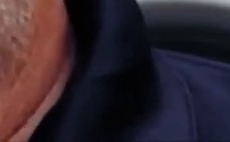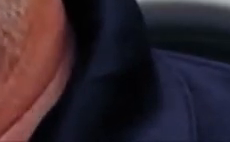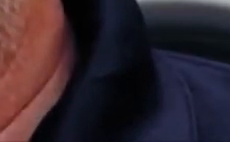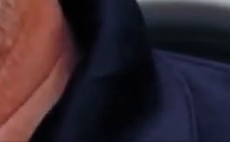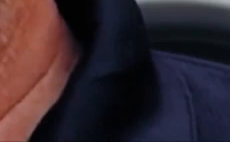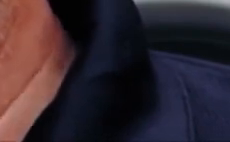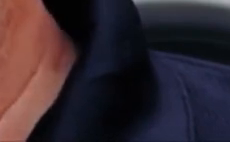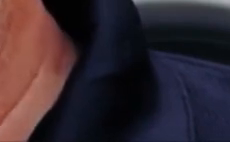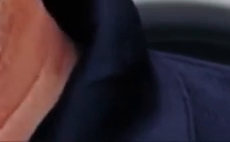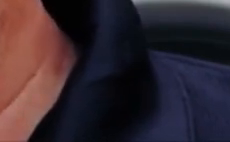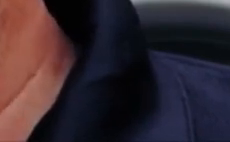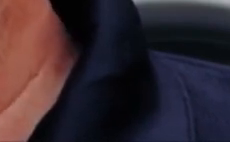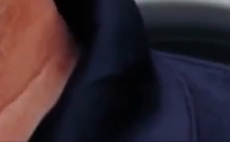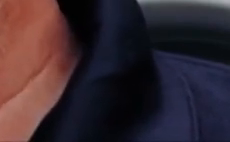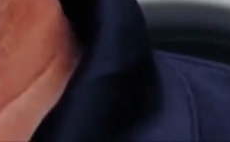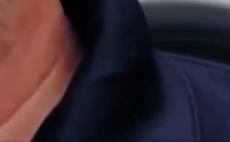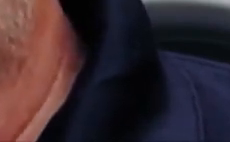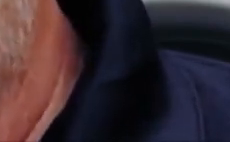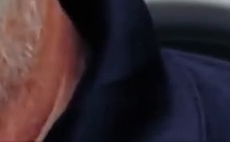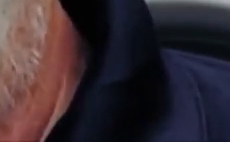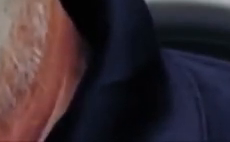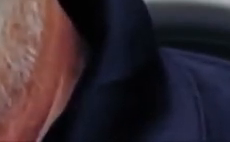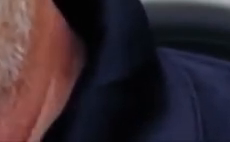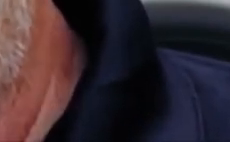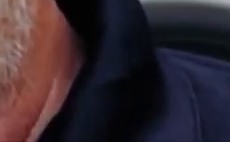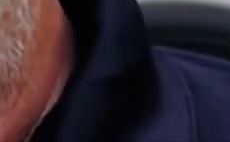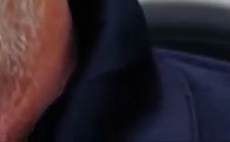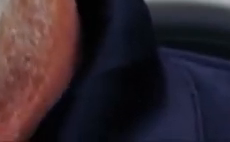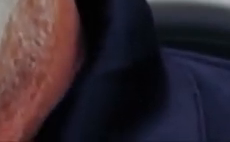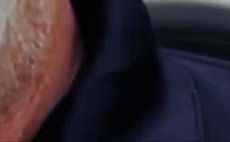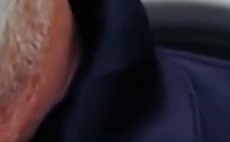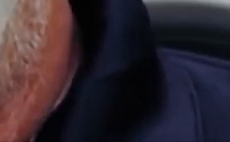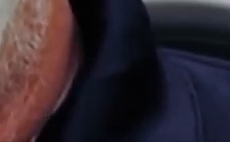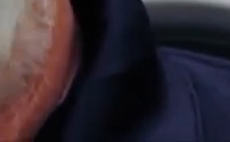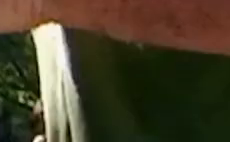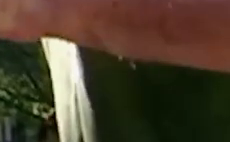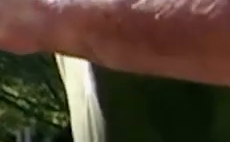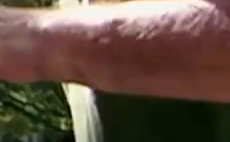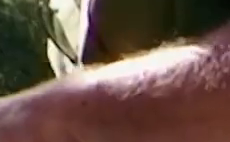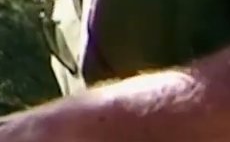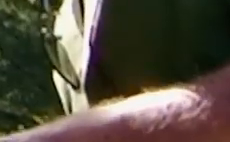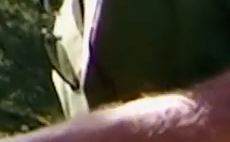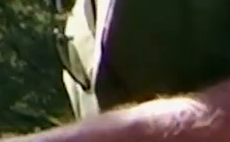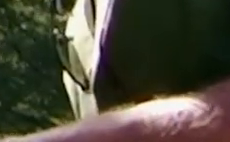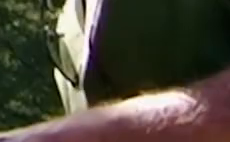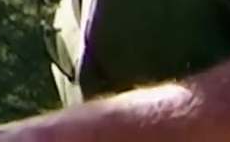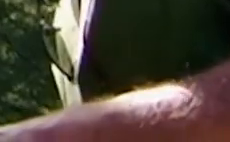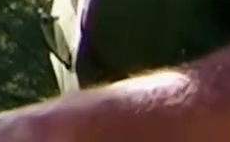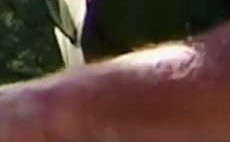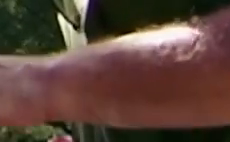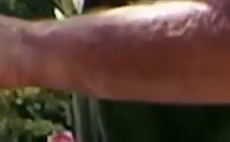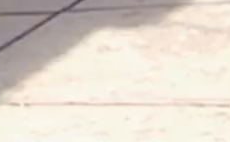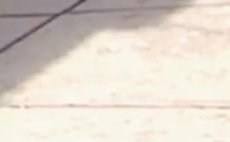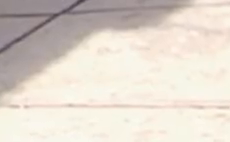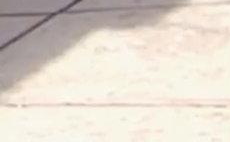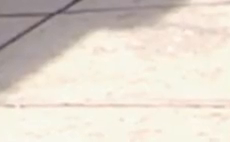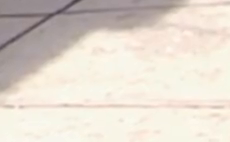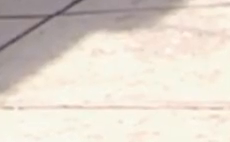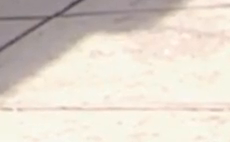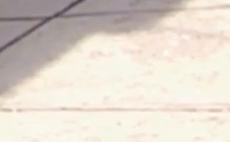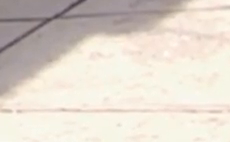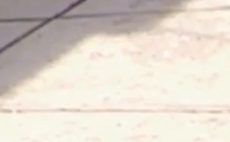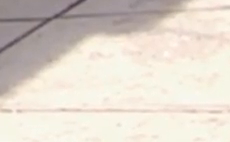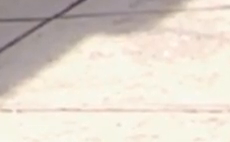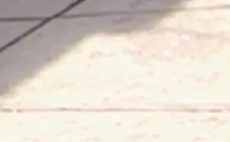and I want to give them the best service and most knowledgeable service that I could. After hearing the stories for 27